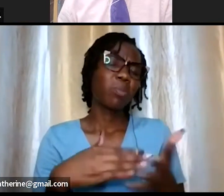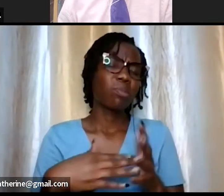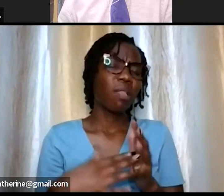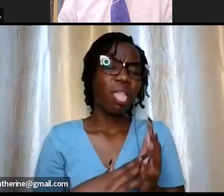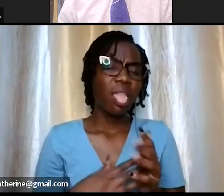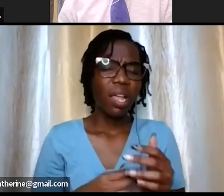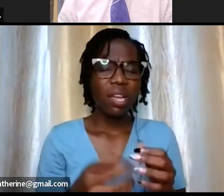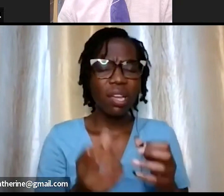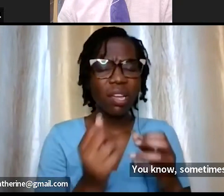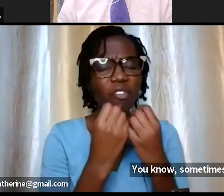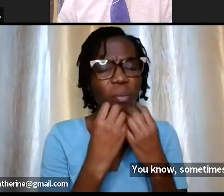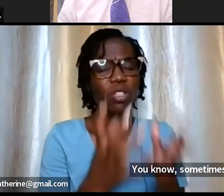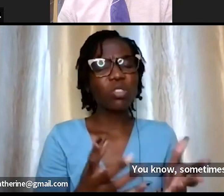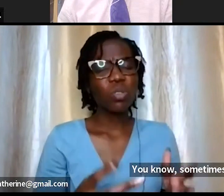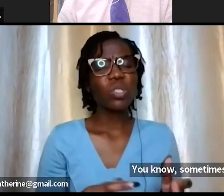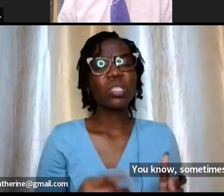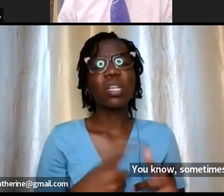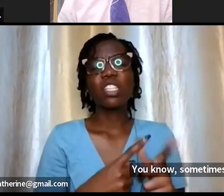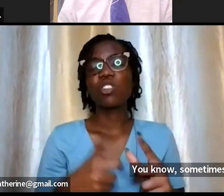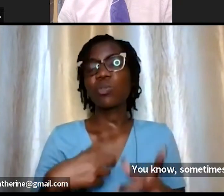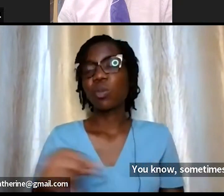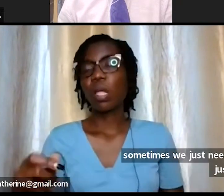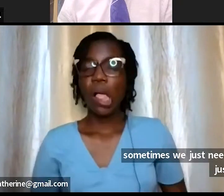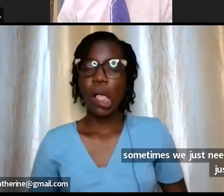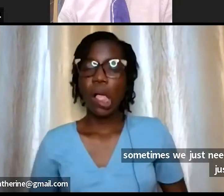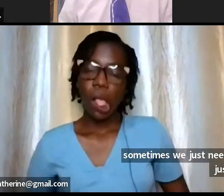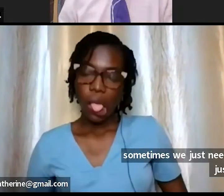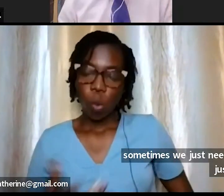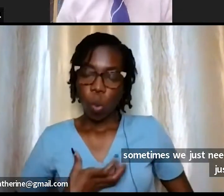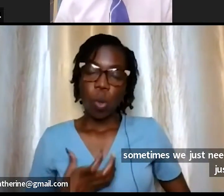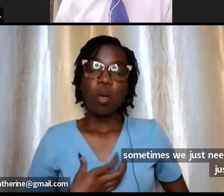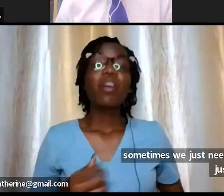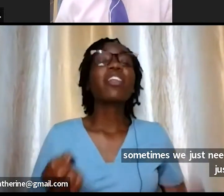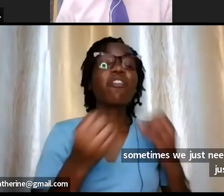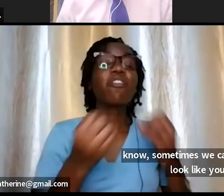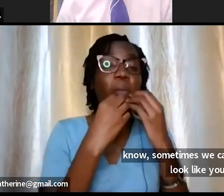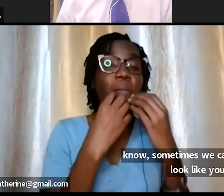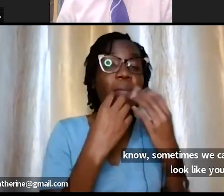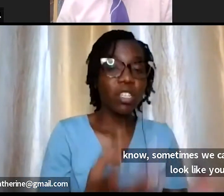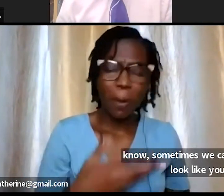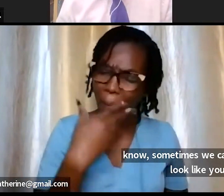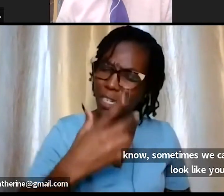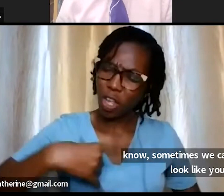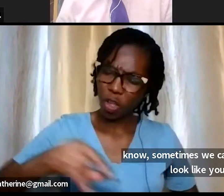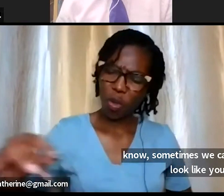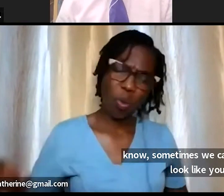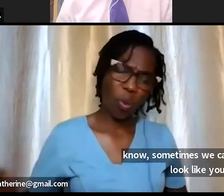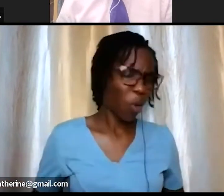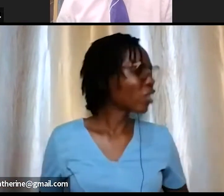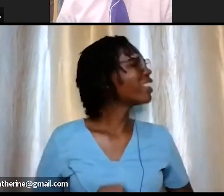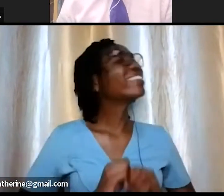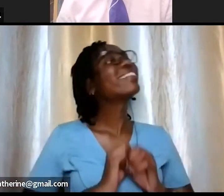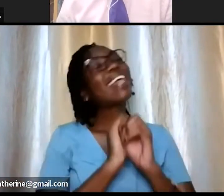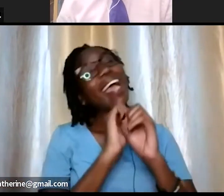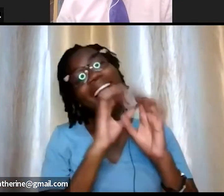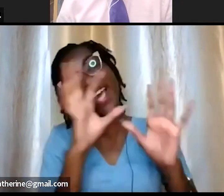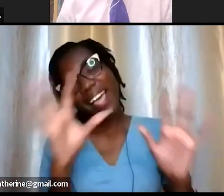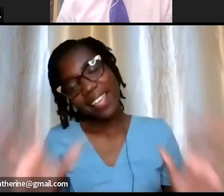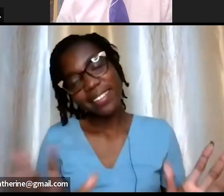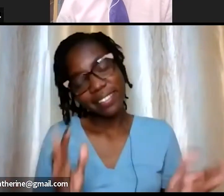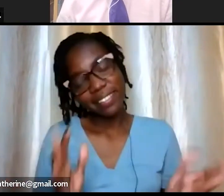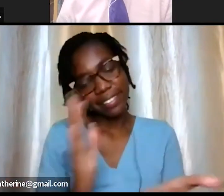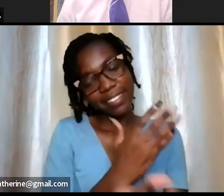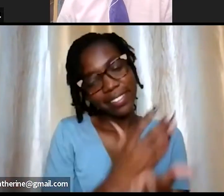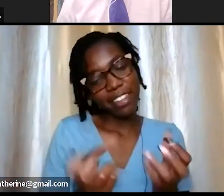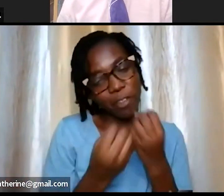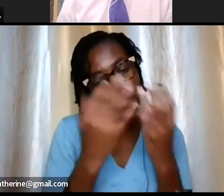that information. And go and share the information sharing. You know,